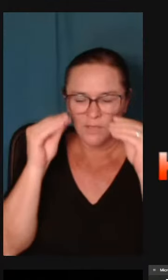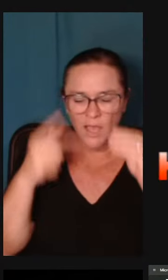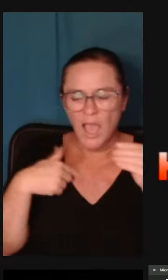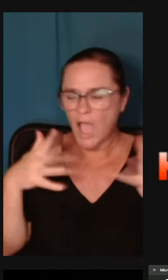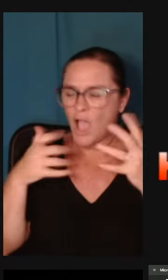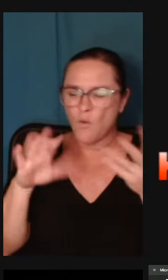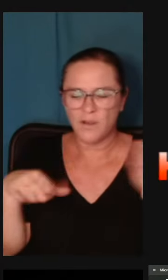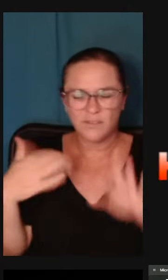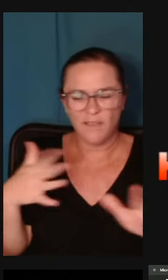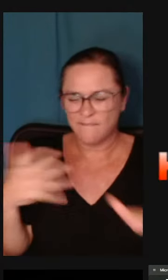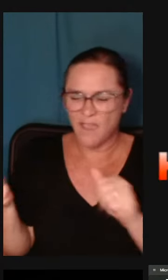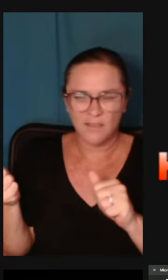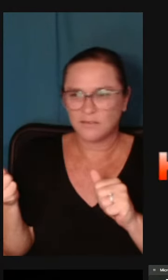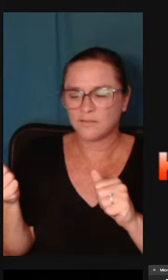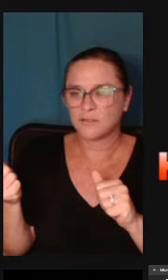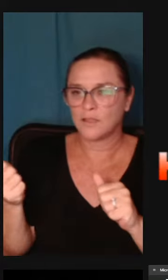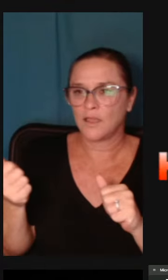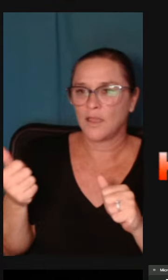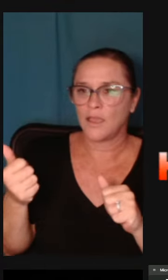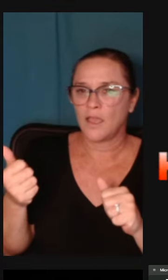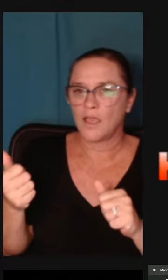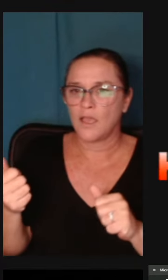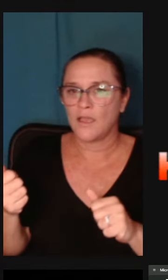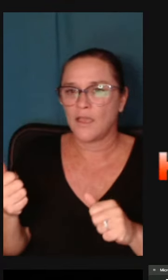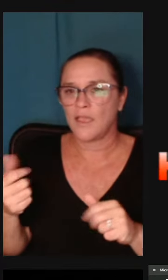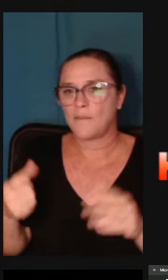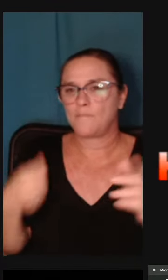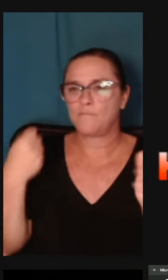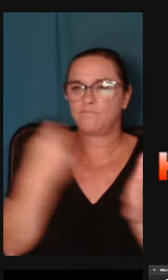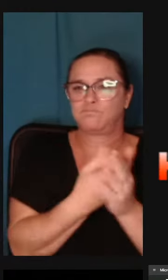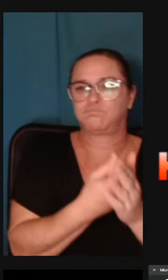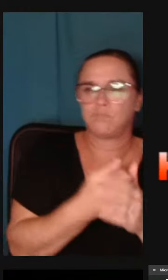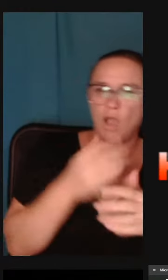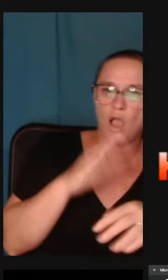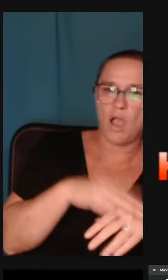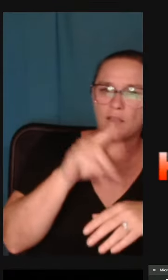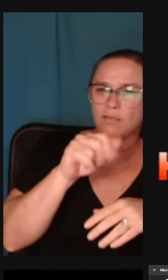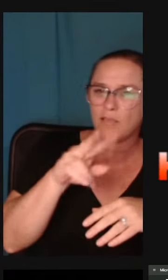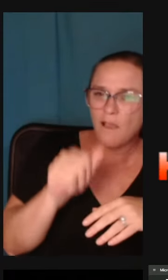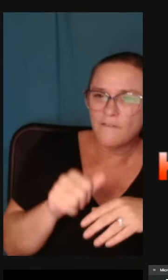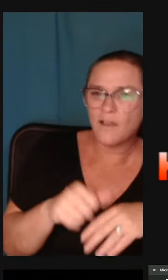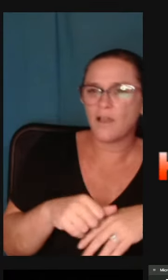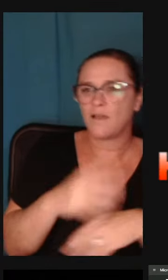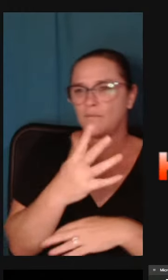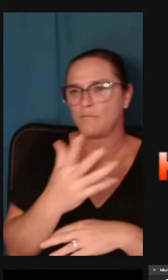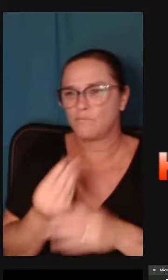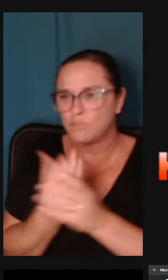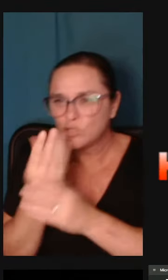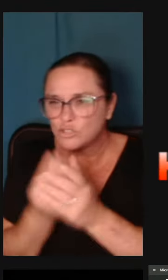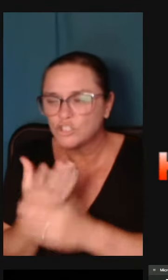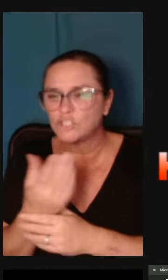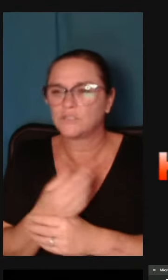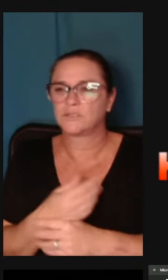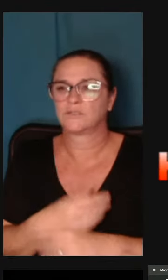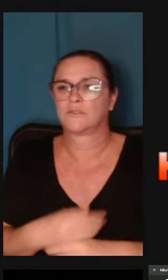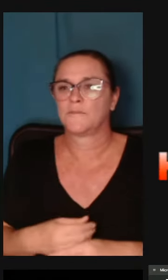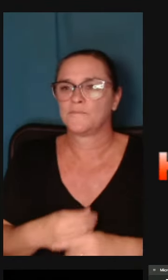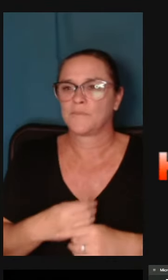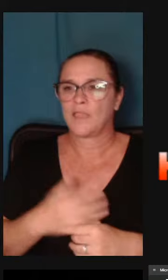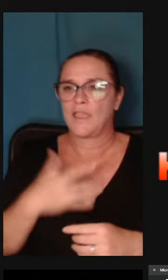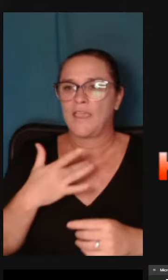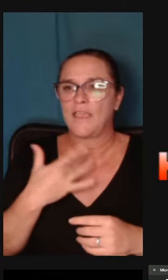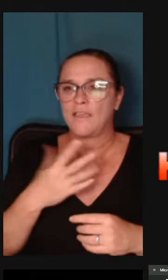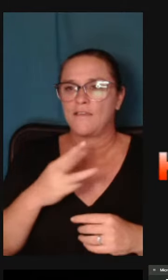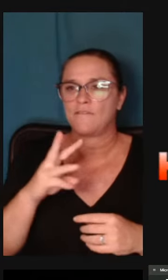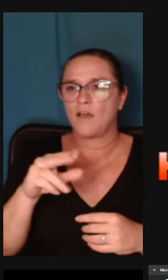fast." This wave slammed him against lava, bushes, and the shelter repeatedly. Mike felt a wave receding and dragging him out